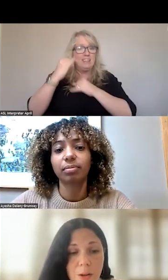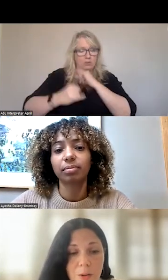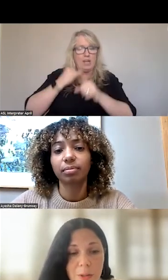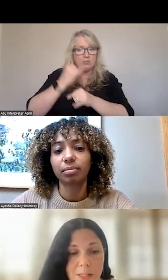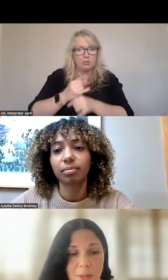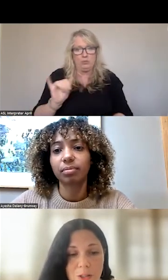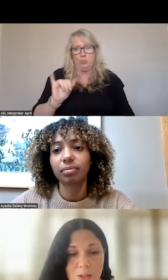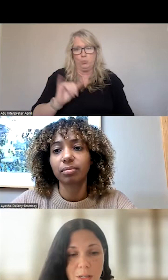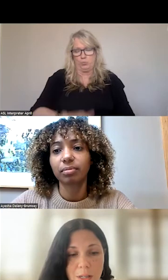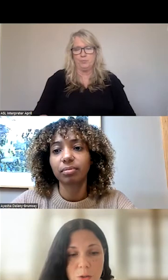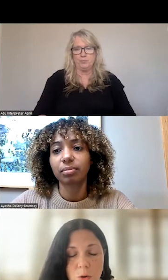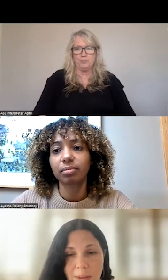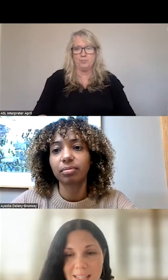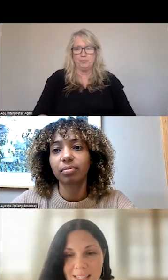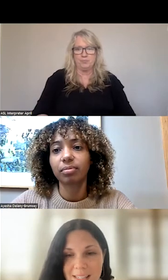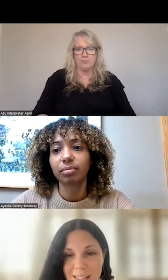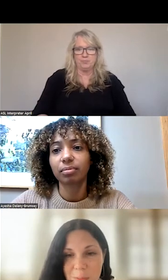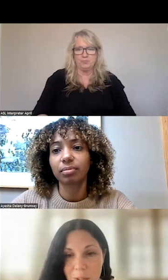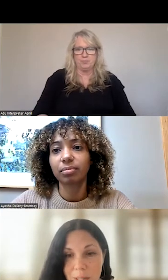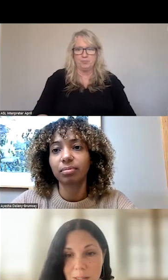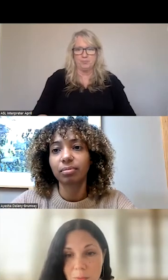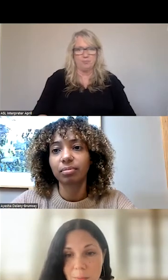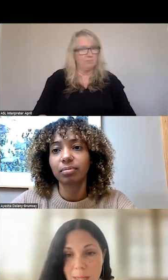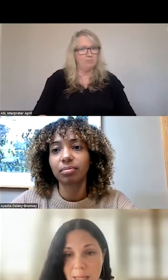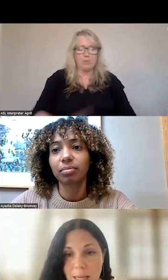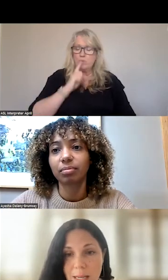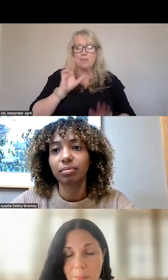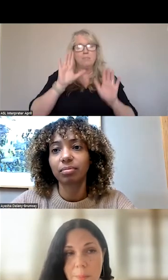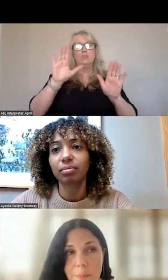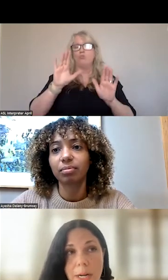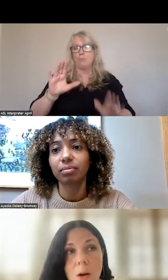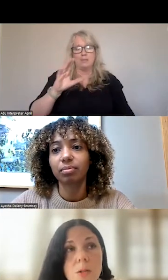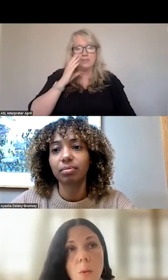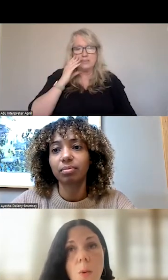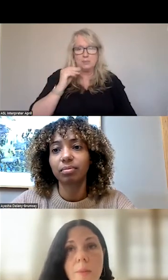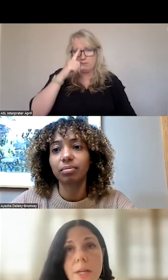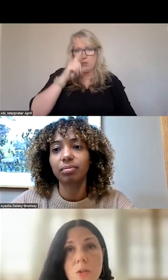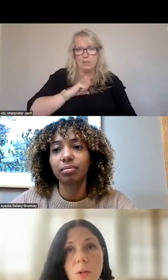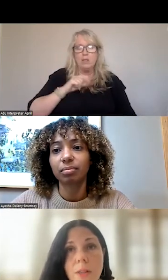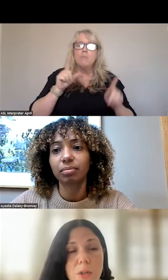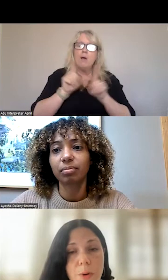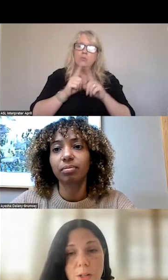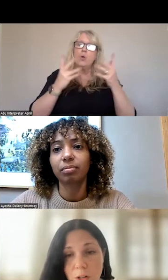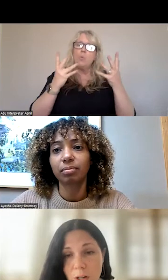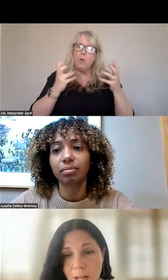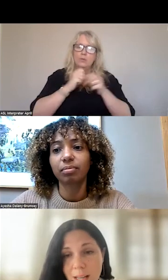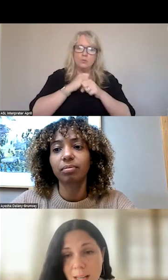And so it's been just a tremendous experience for me. But I also want to make sure that there's a pressure